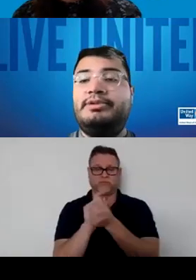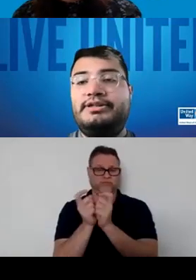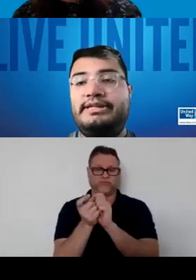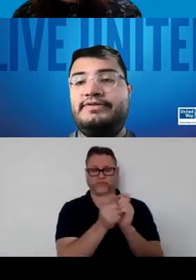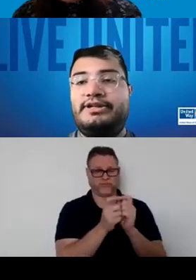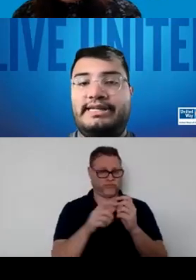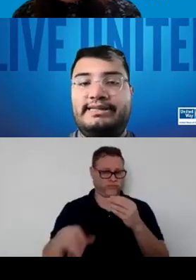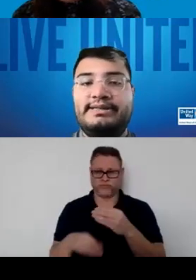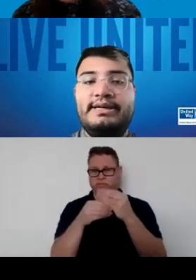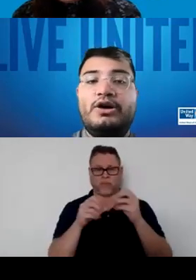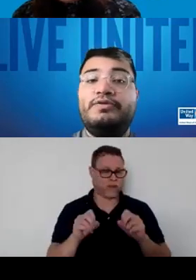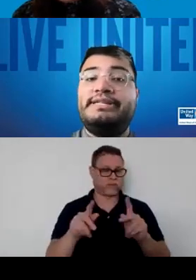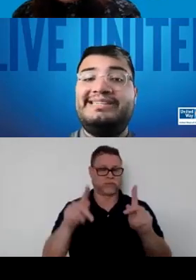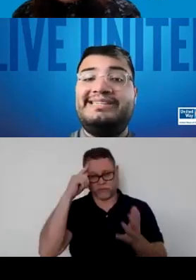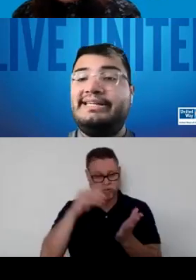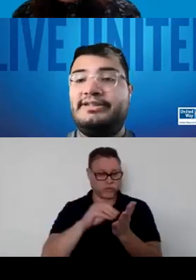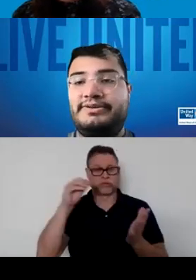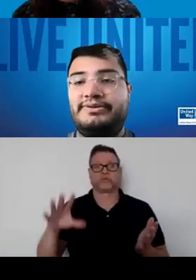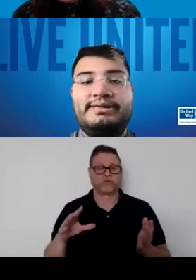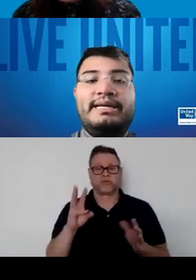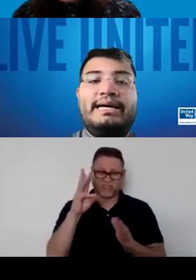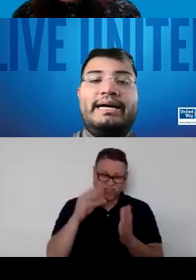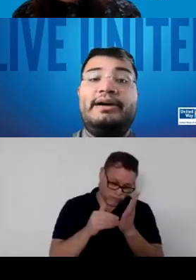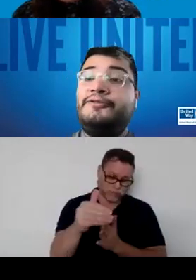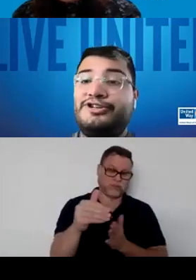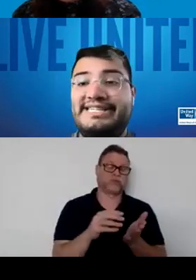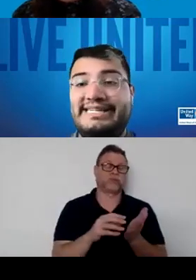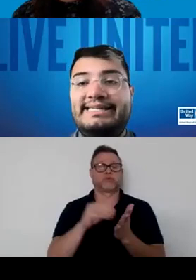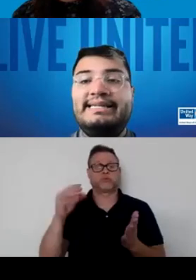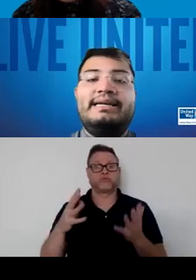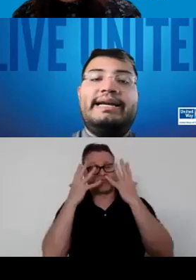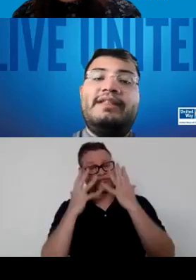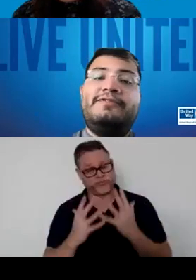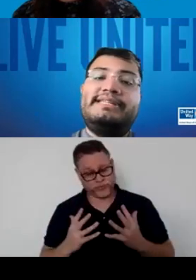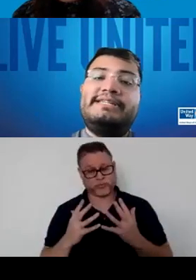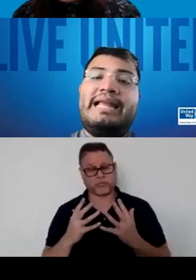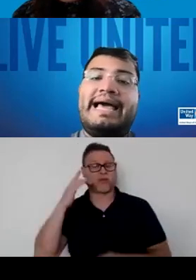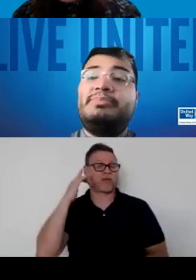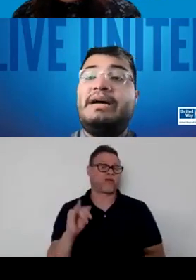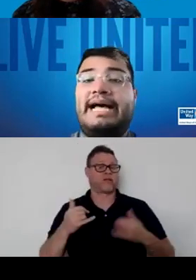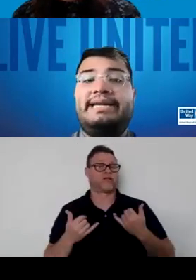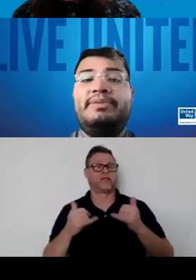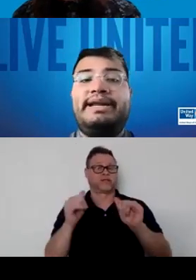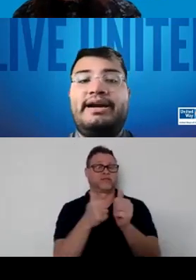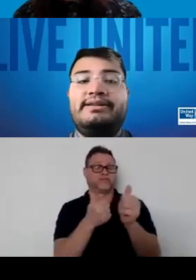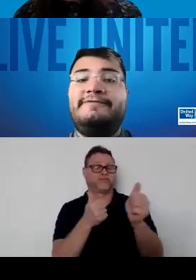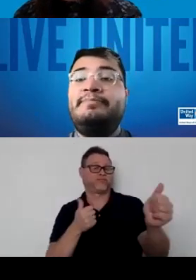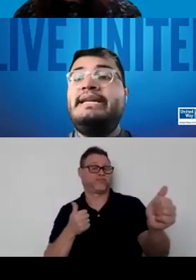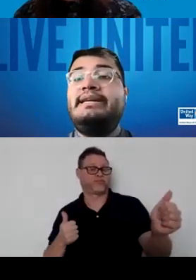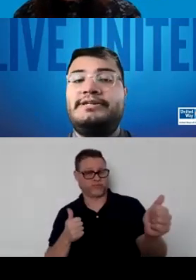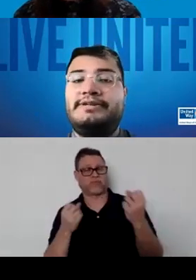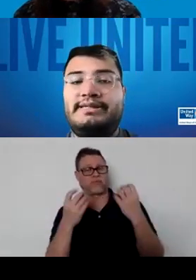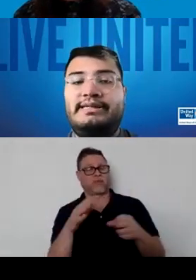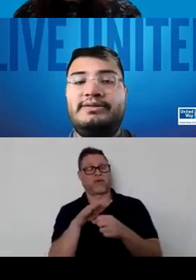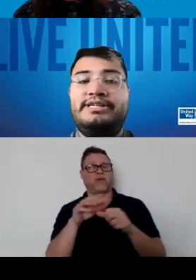implications and opportunities for our state's over 6 million students. Unfortunately, California still lags behind in many areas of